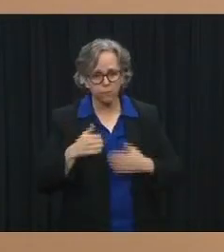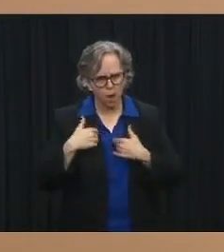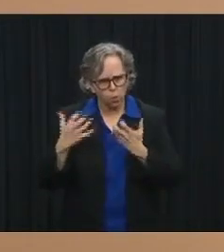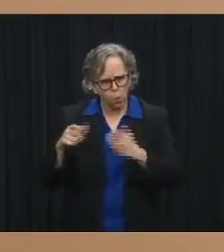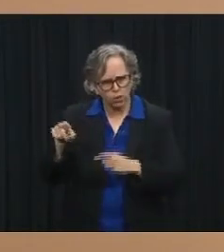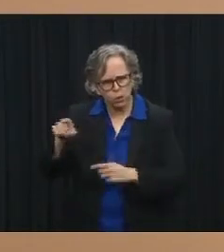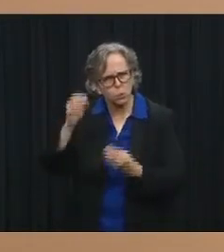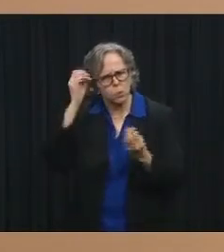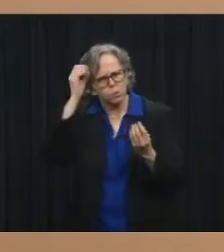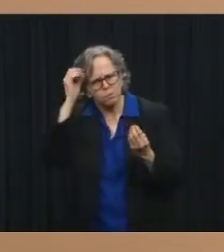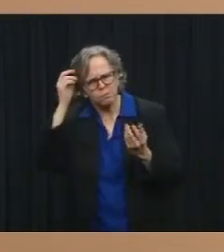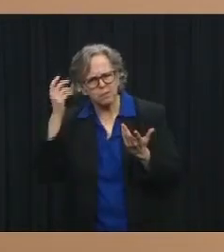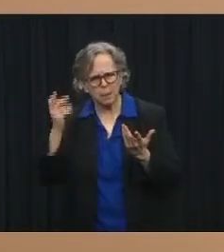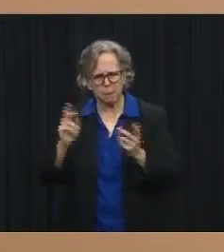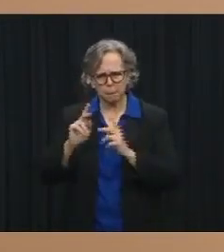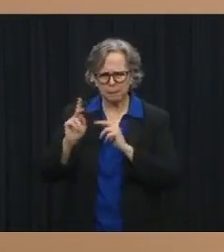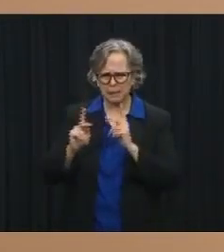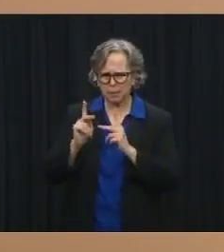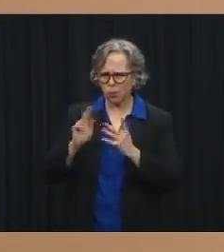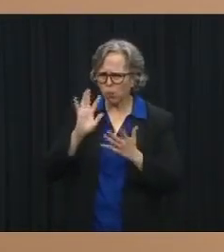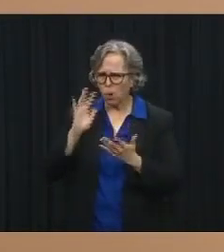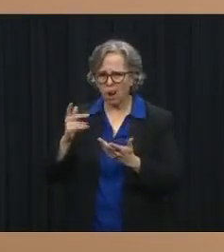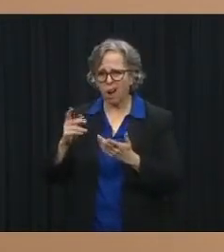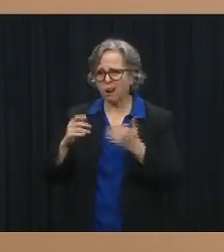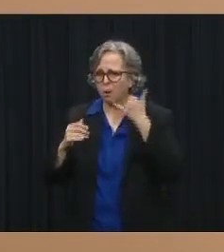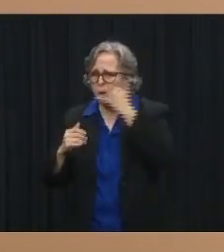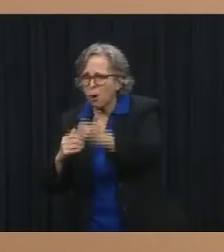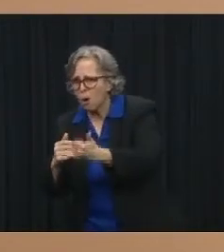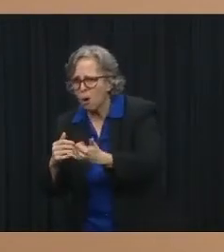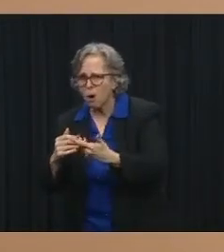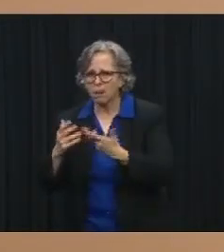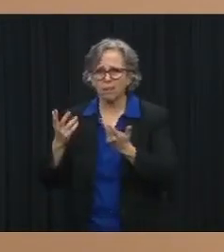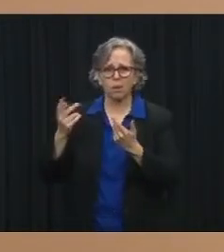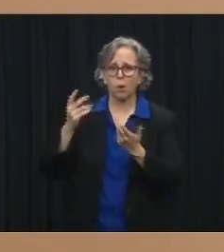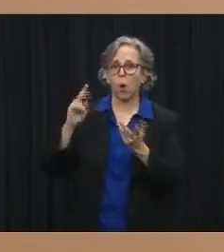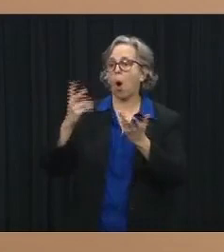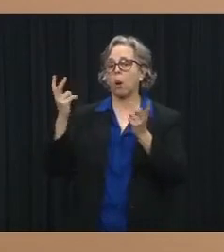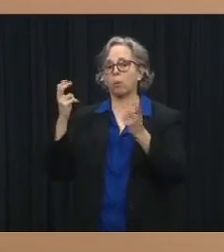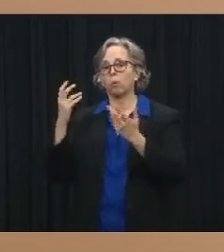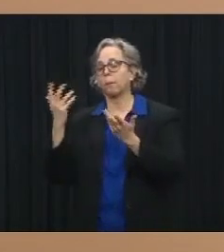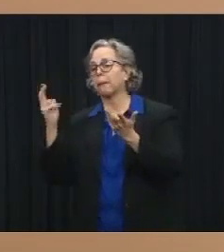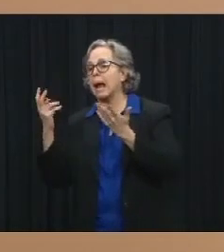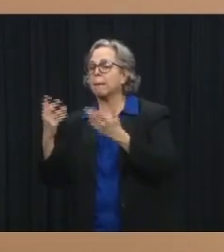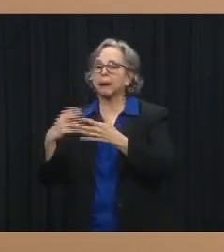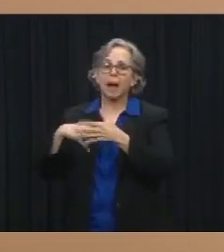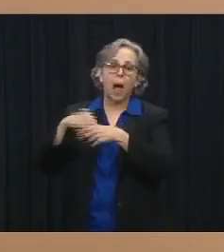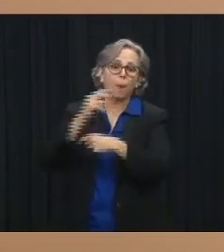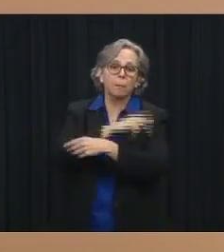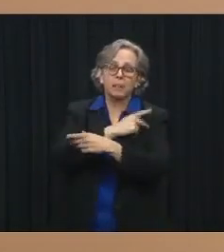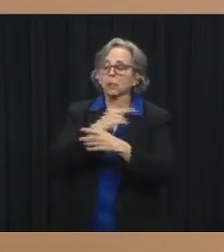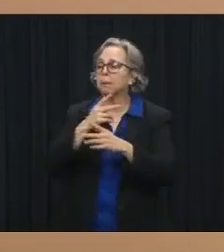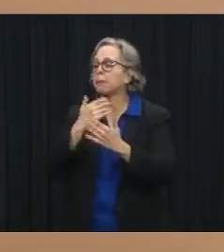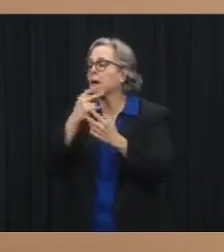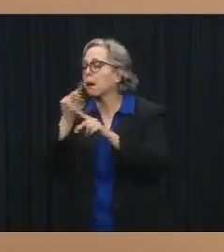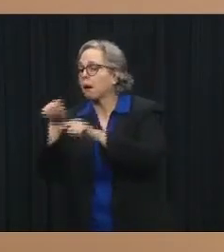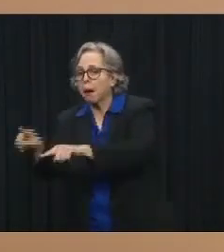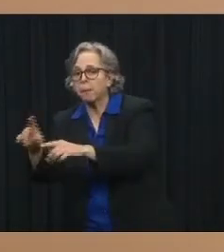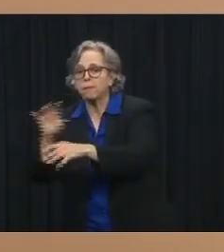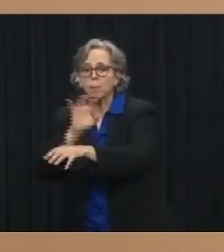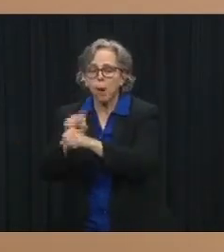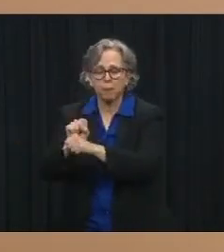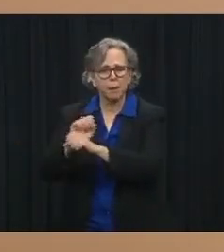folks will be treating are at outpatient basis. I want you to really take advantage of the telemedicine and phone